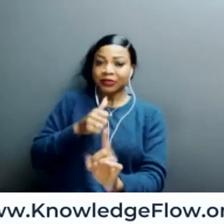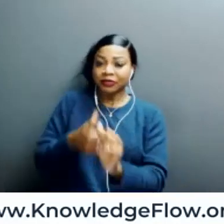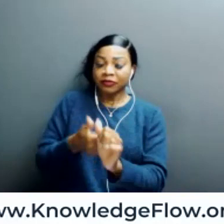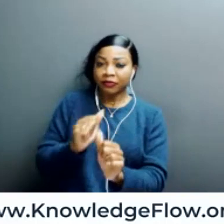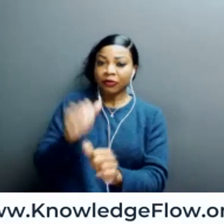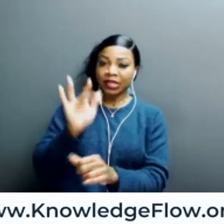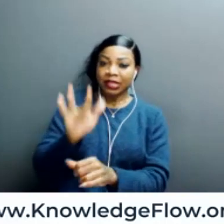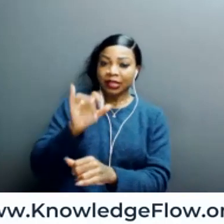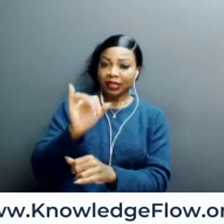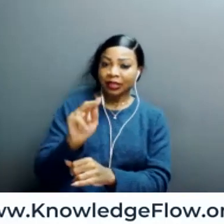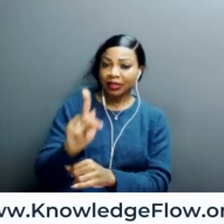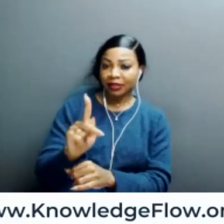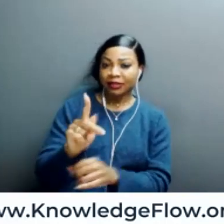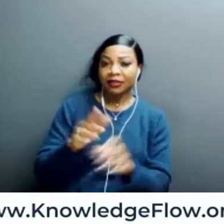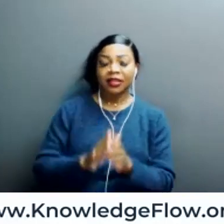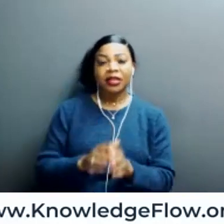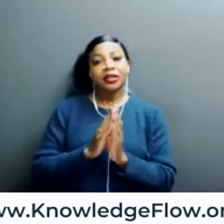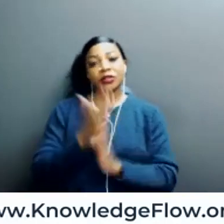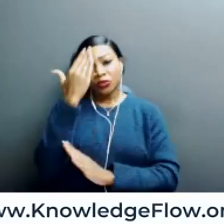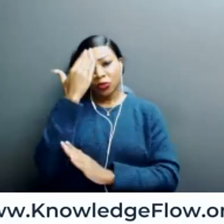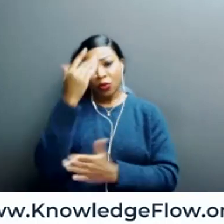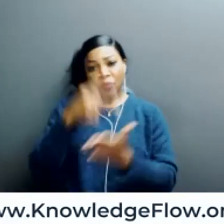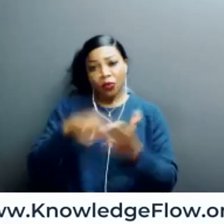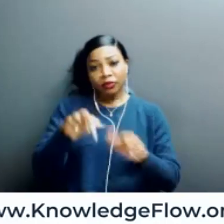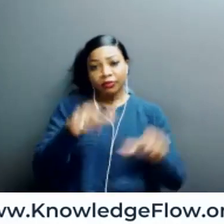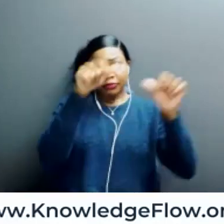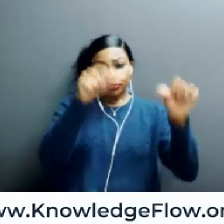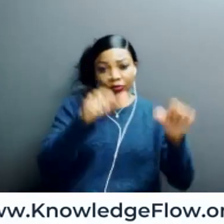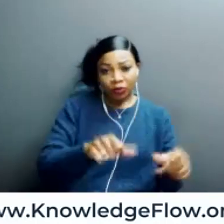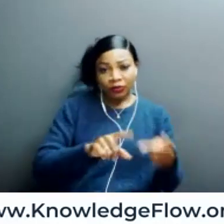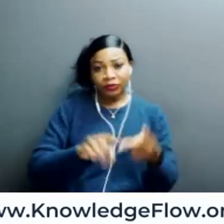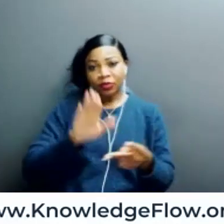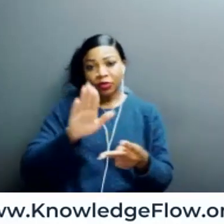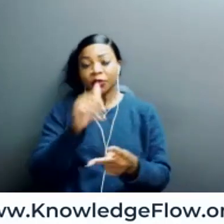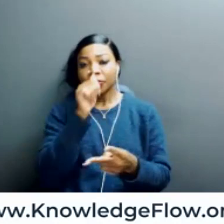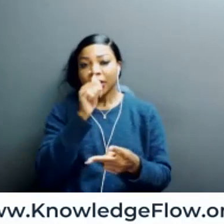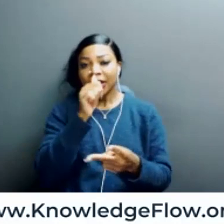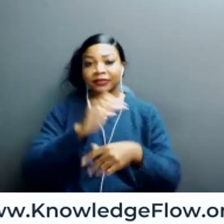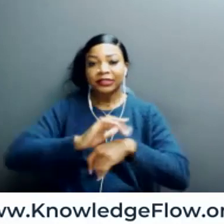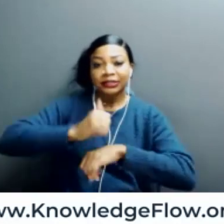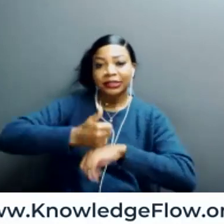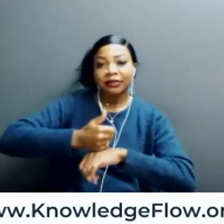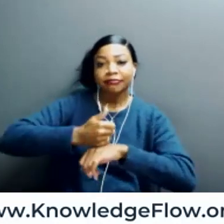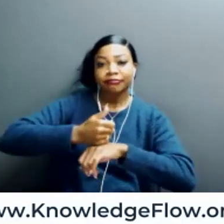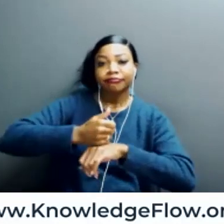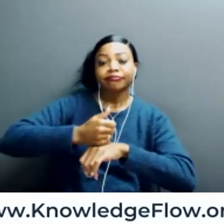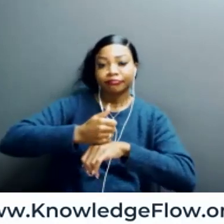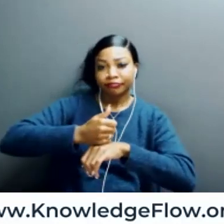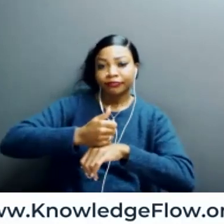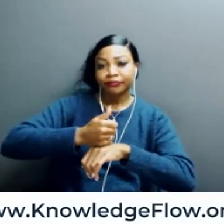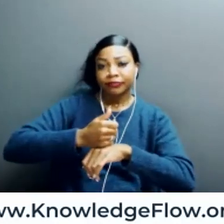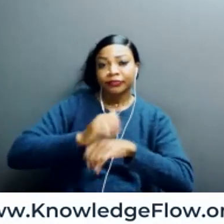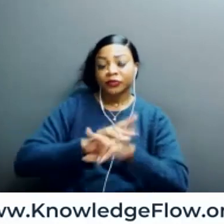um yeah just being aware of what you're posting and and your privacy settings on the app so if you're you know public